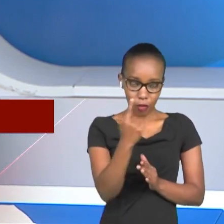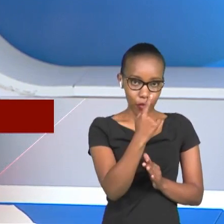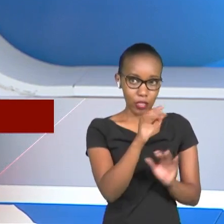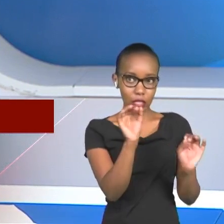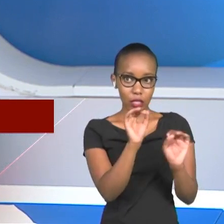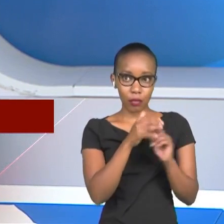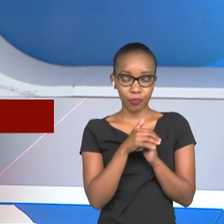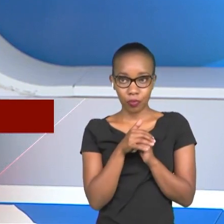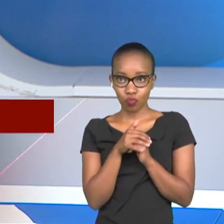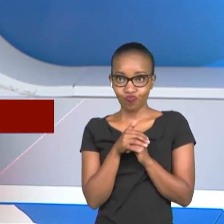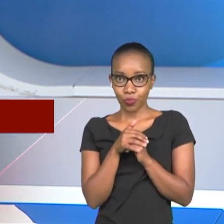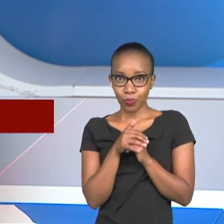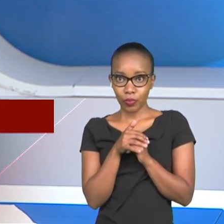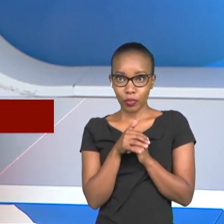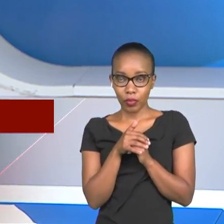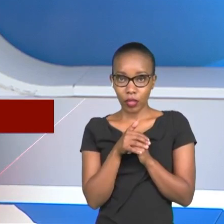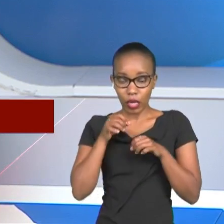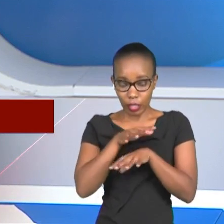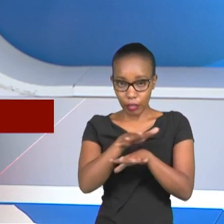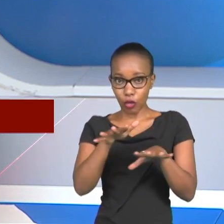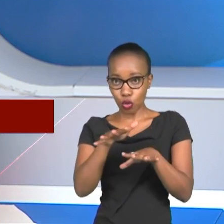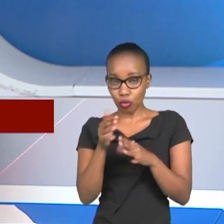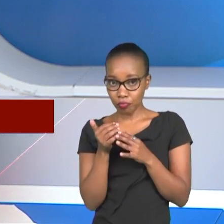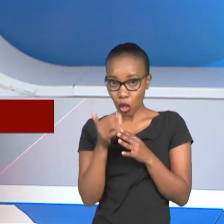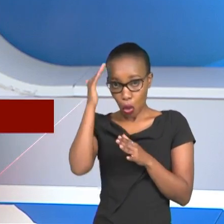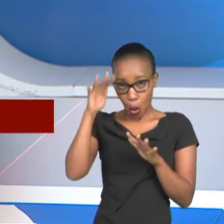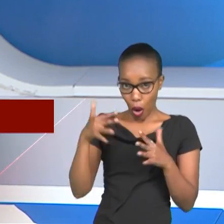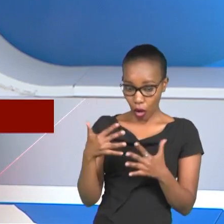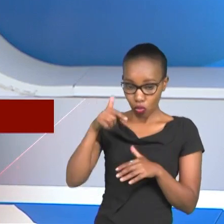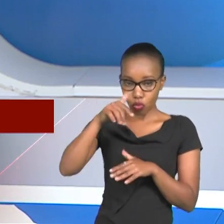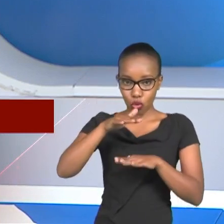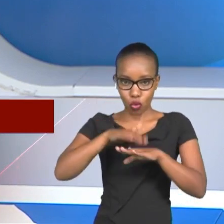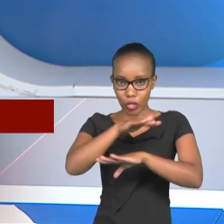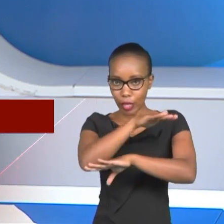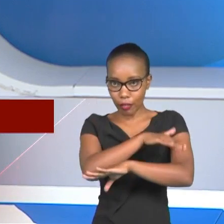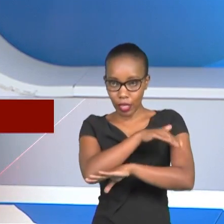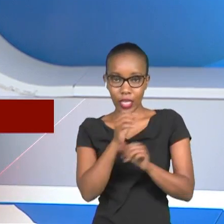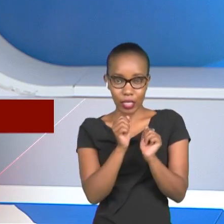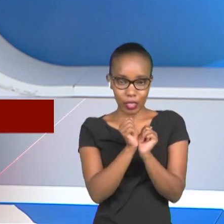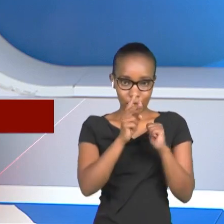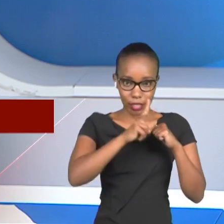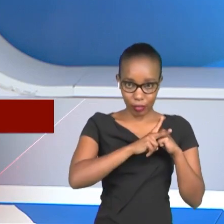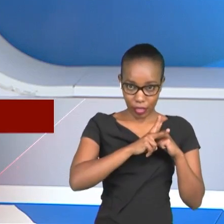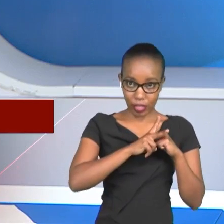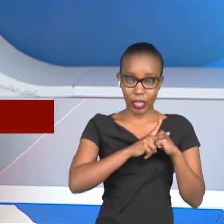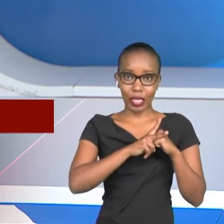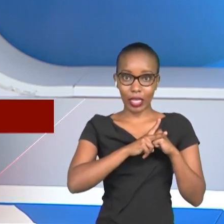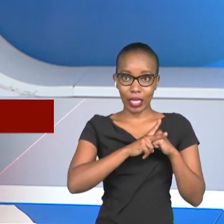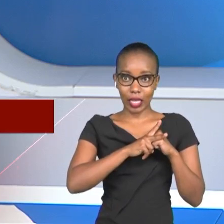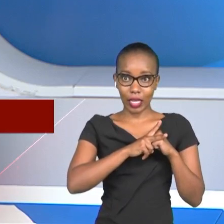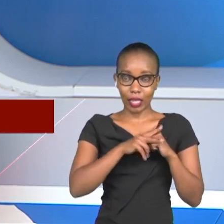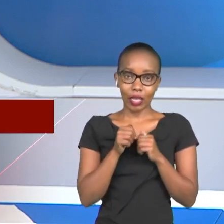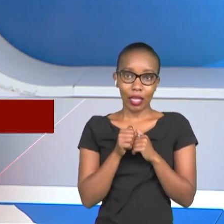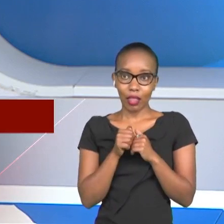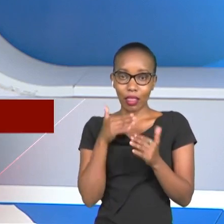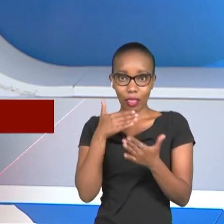call the litmus test on devolution. Good evening tonight on the 17th day of December, just days to the end of the year. So glad